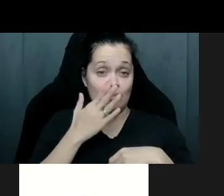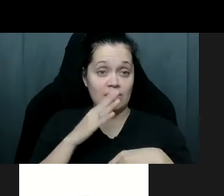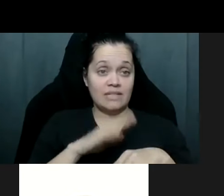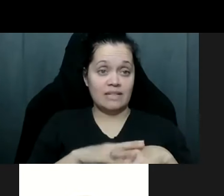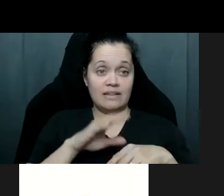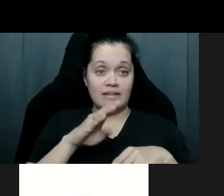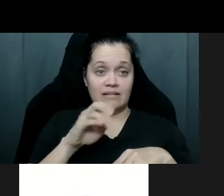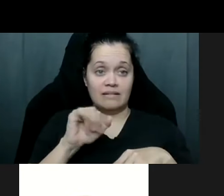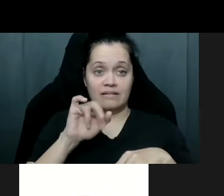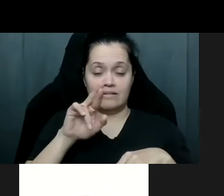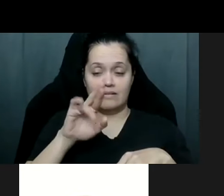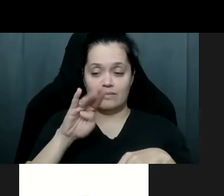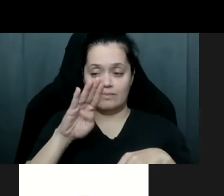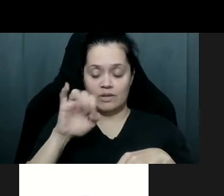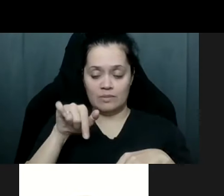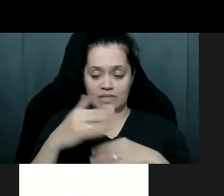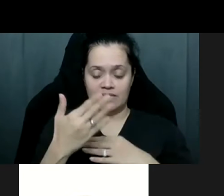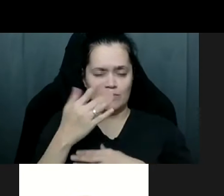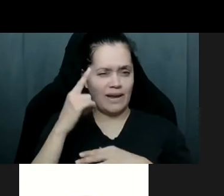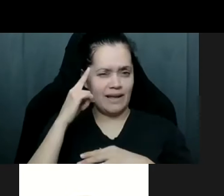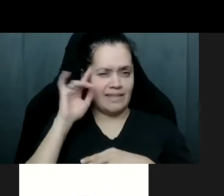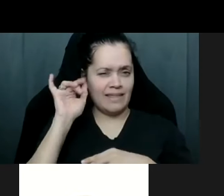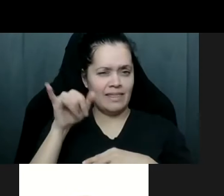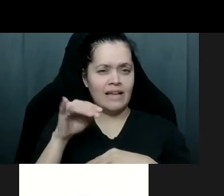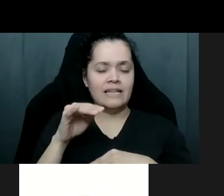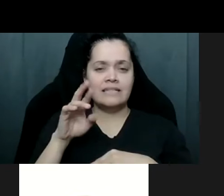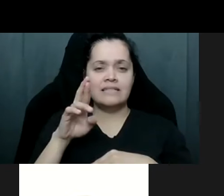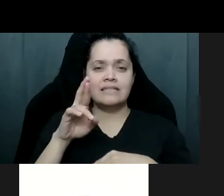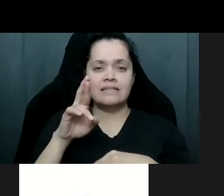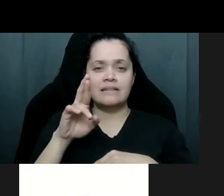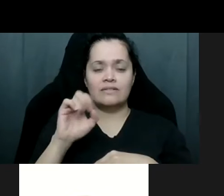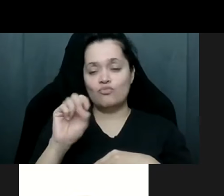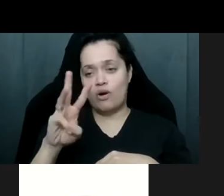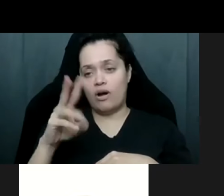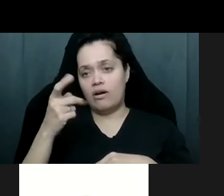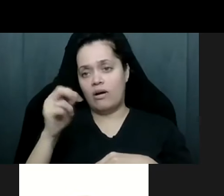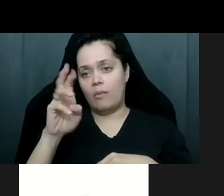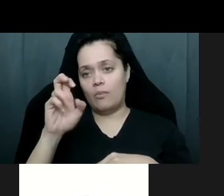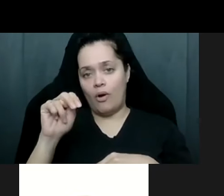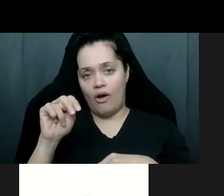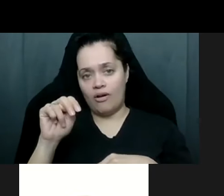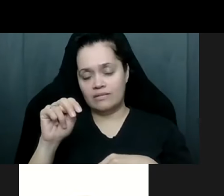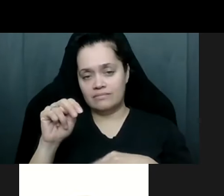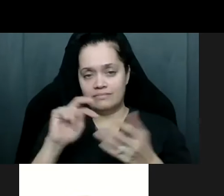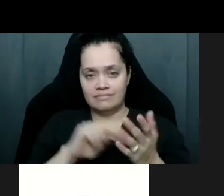the Barbie this morning, I think that's a raw prawn, a lie.